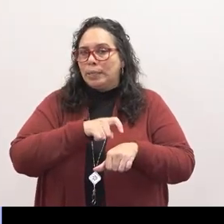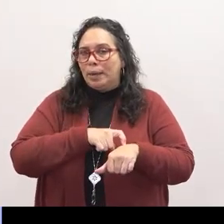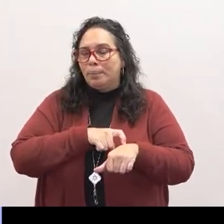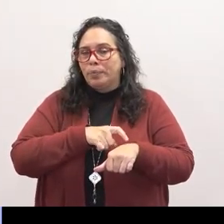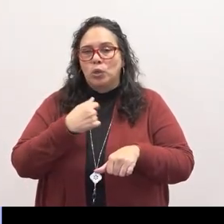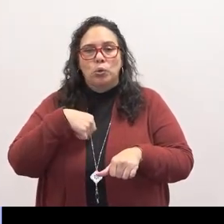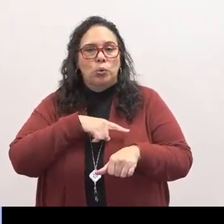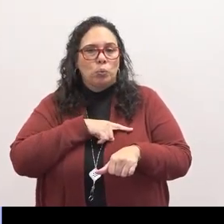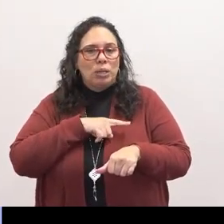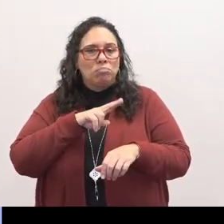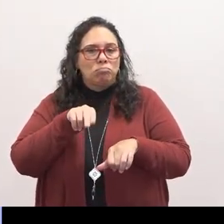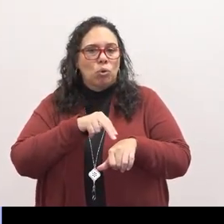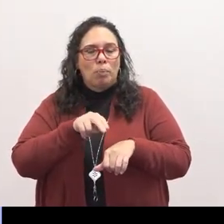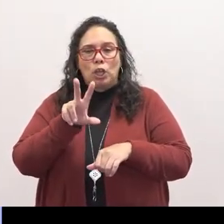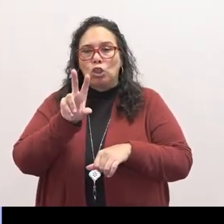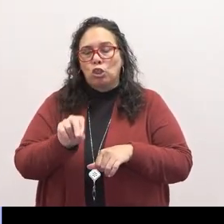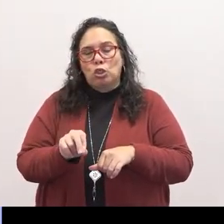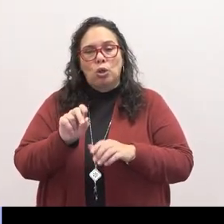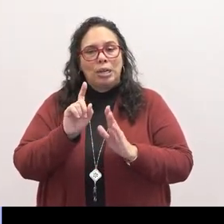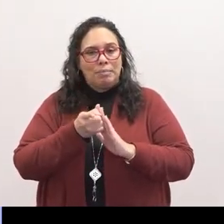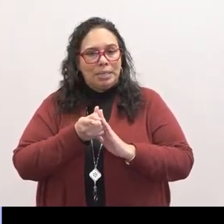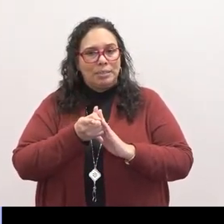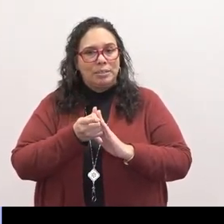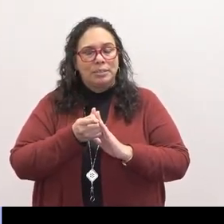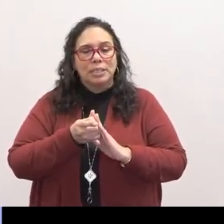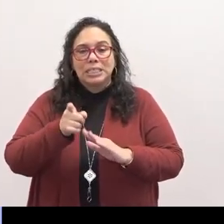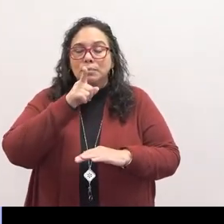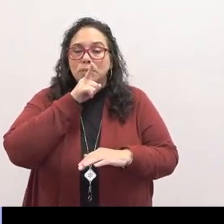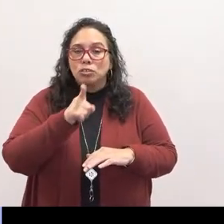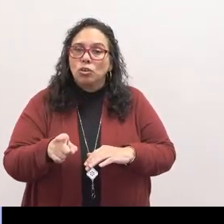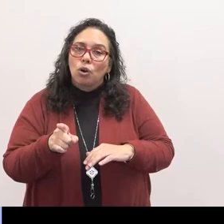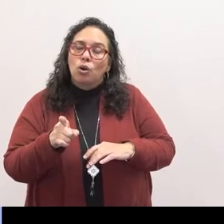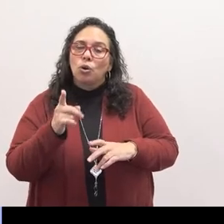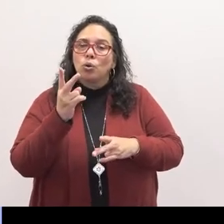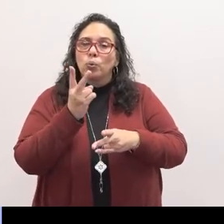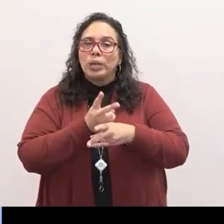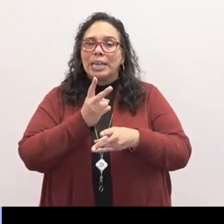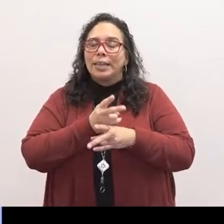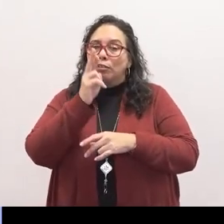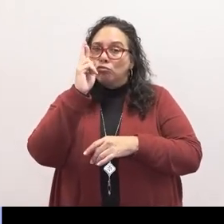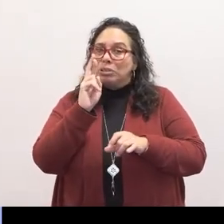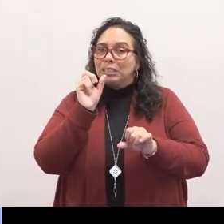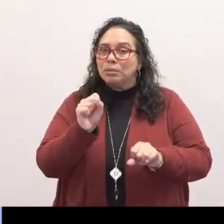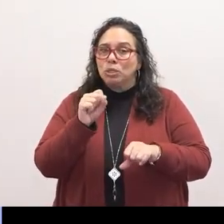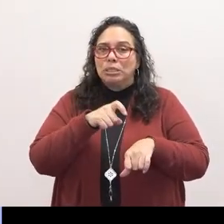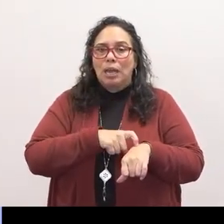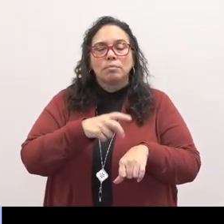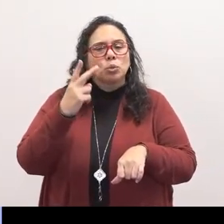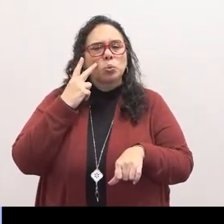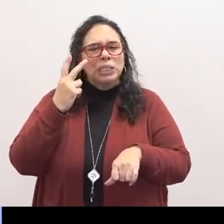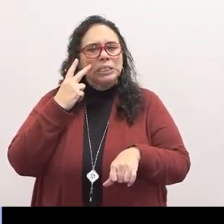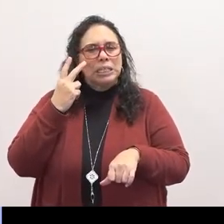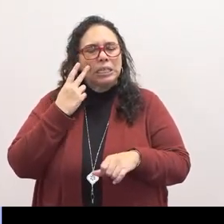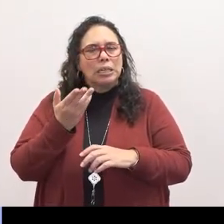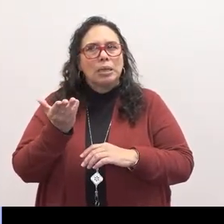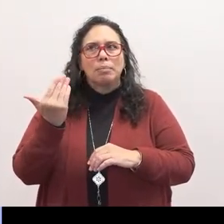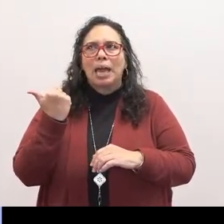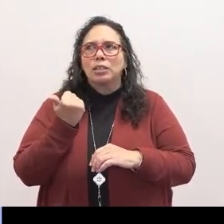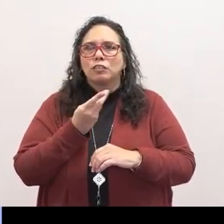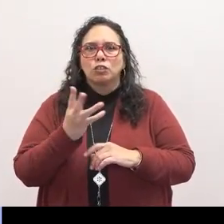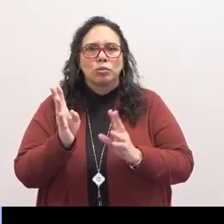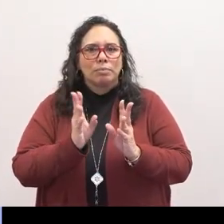we usually go 30 minutes. What we need to make sure is that we just keep that to be a reasonable time. And we have seen this over the past couple of